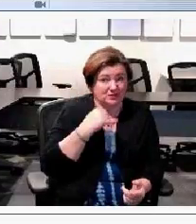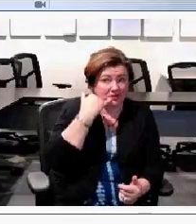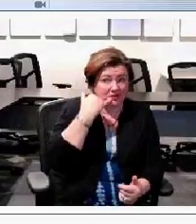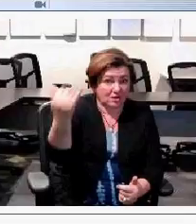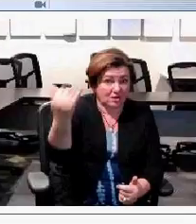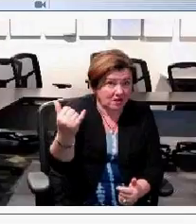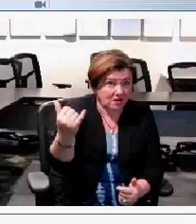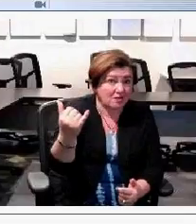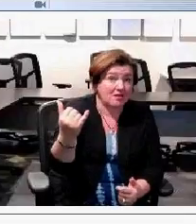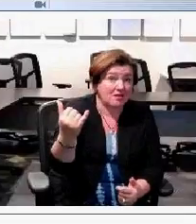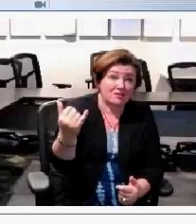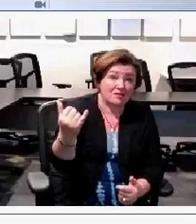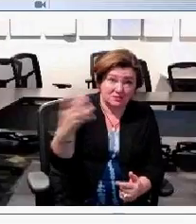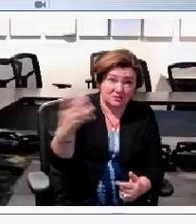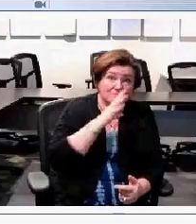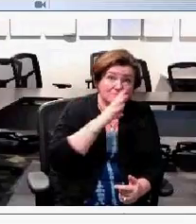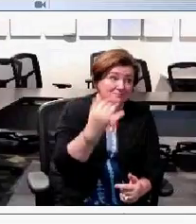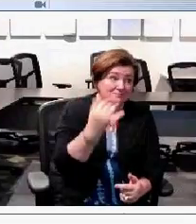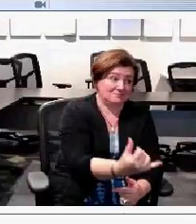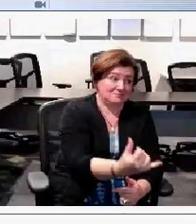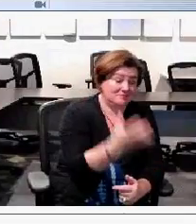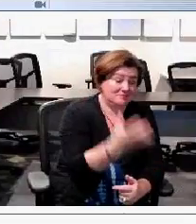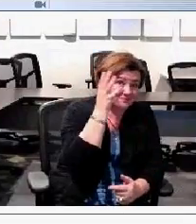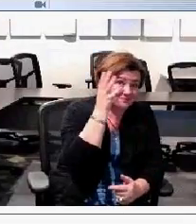There's calling. It's not great sound.